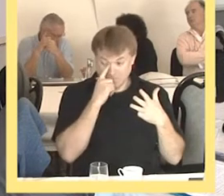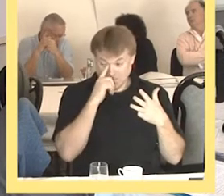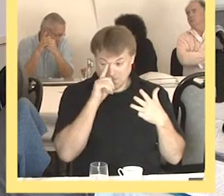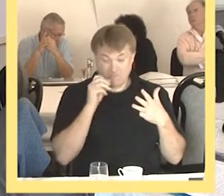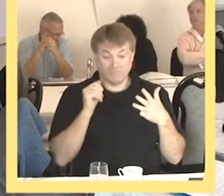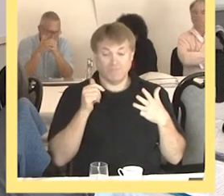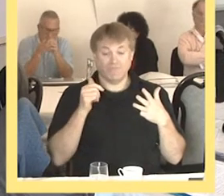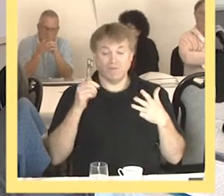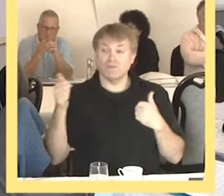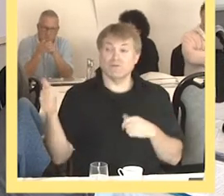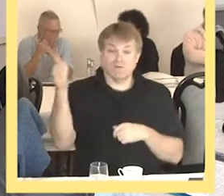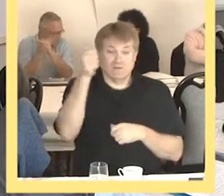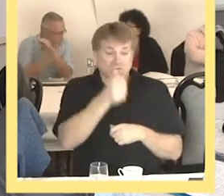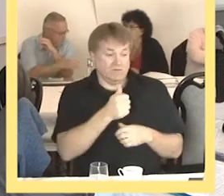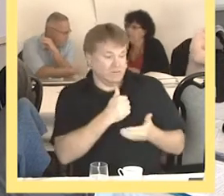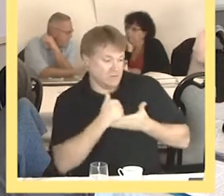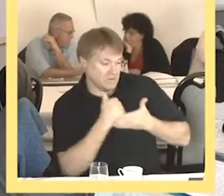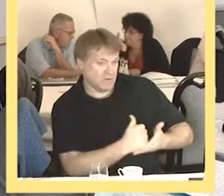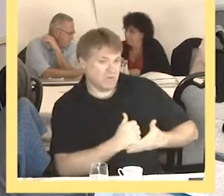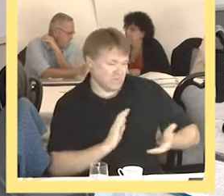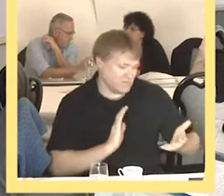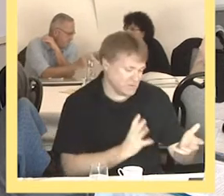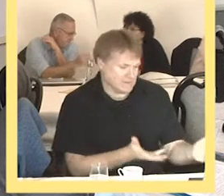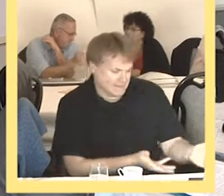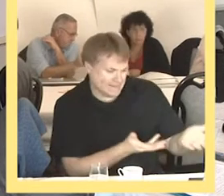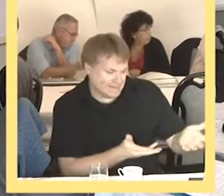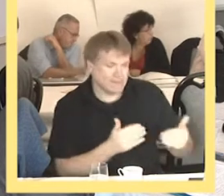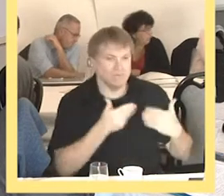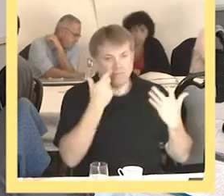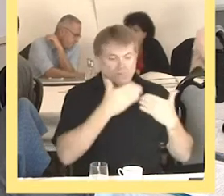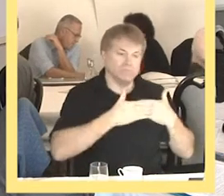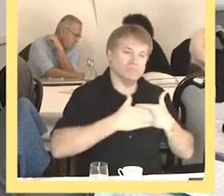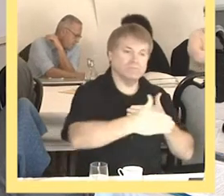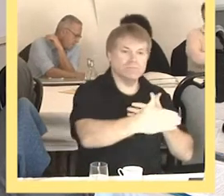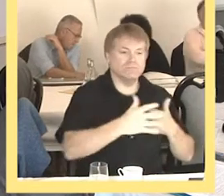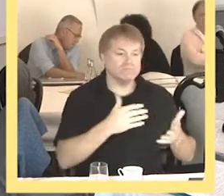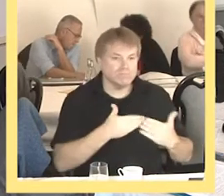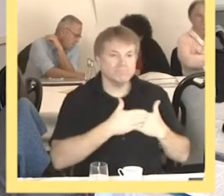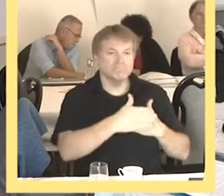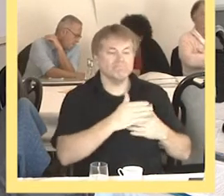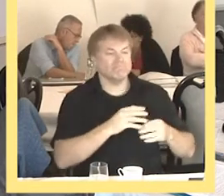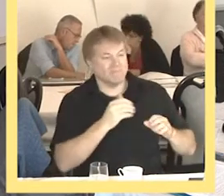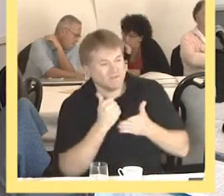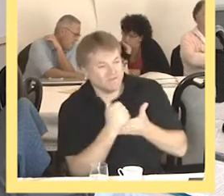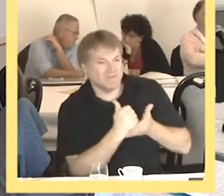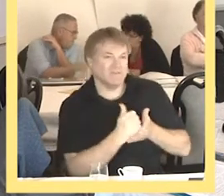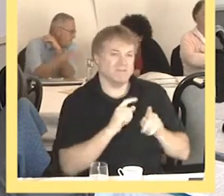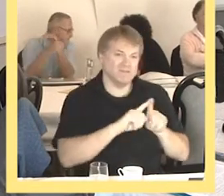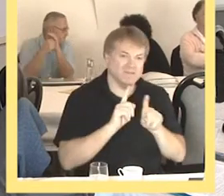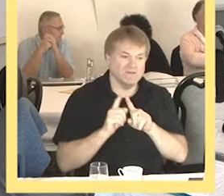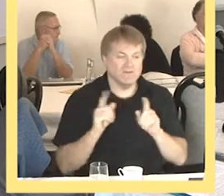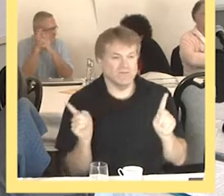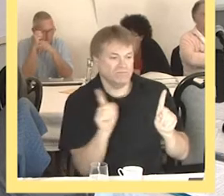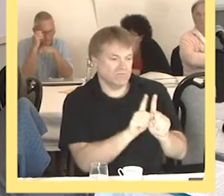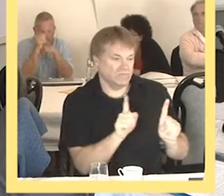that should be a part of any disaster plan. I've been involved in the Danish national disaster plans, and as far as